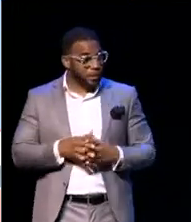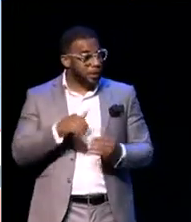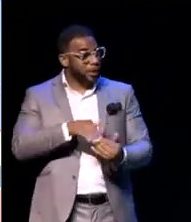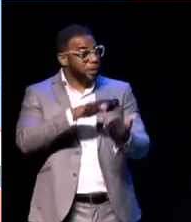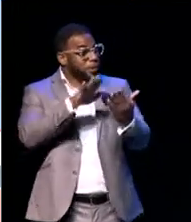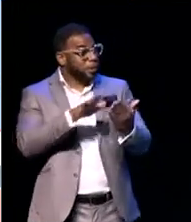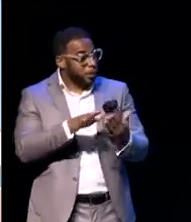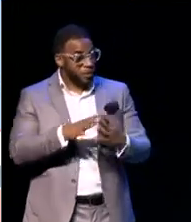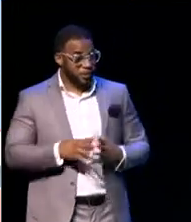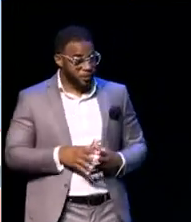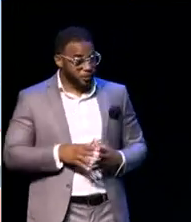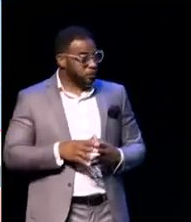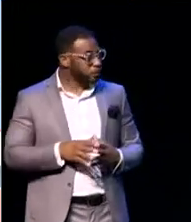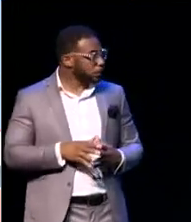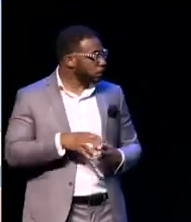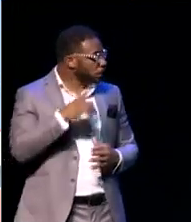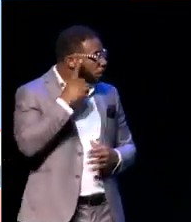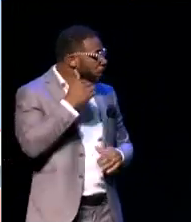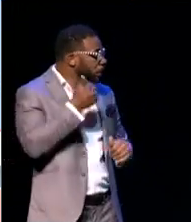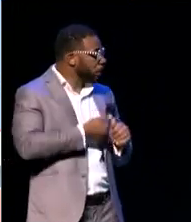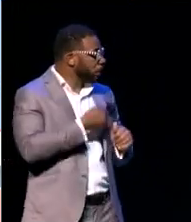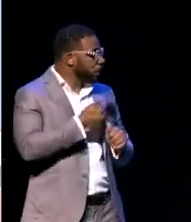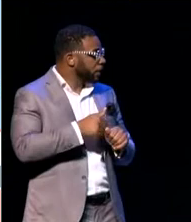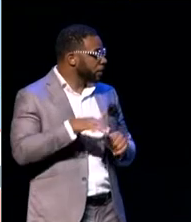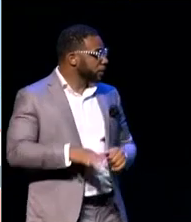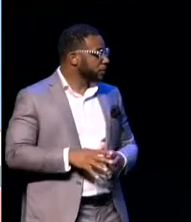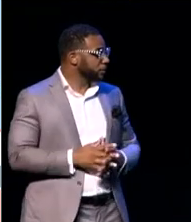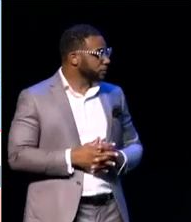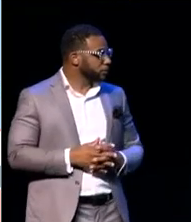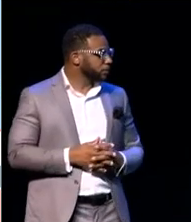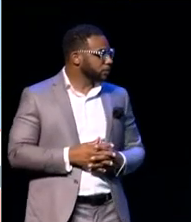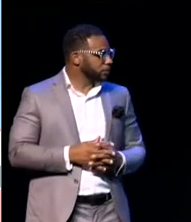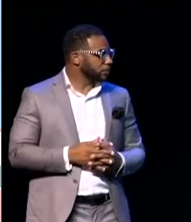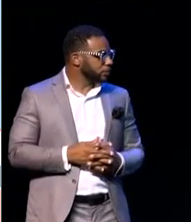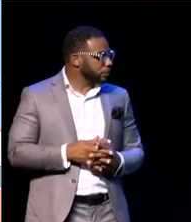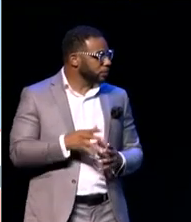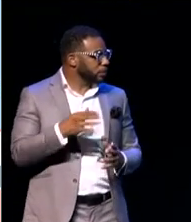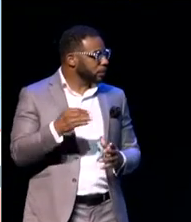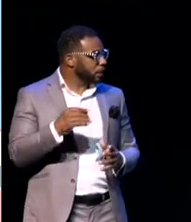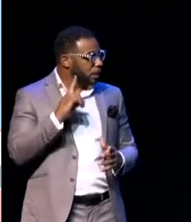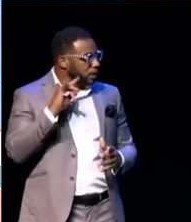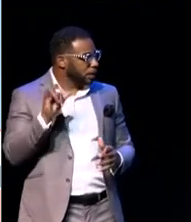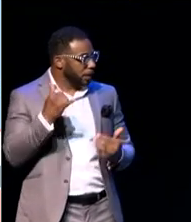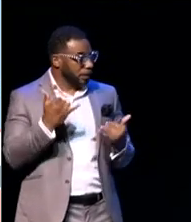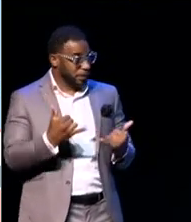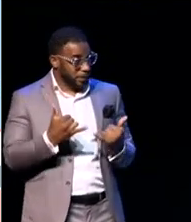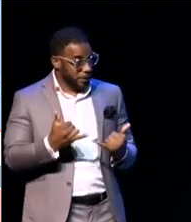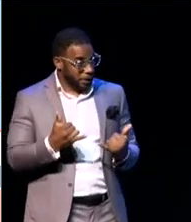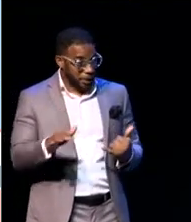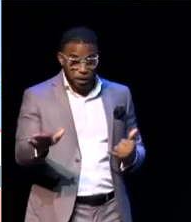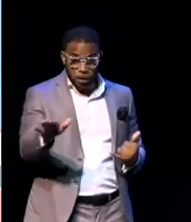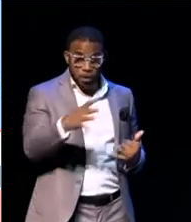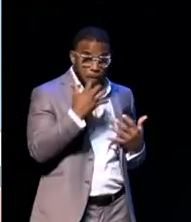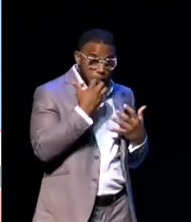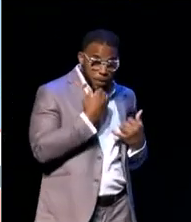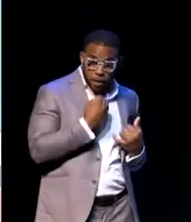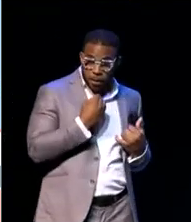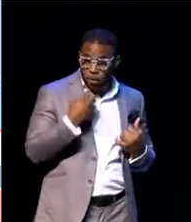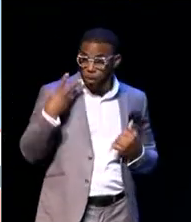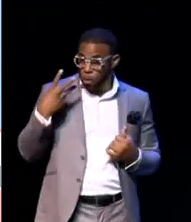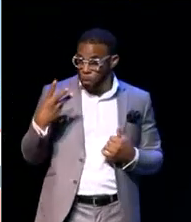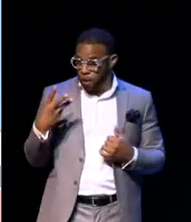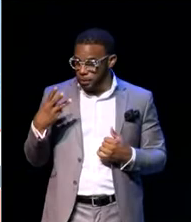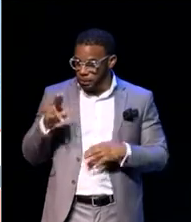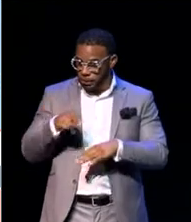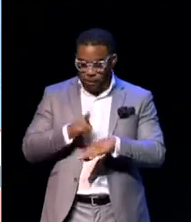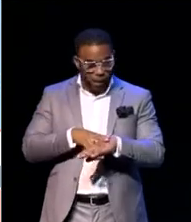in person for every child. And just like today, your beloved